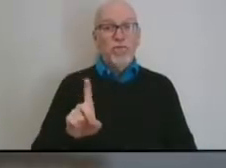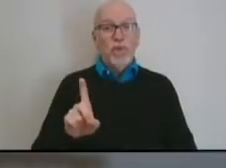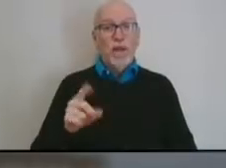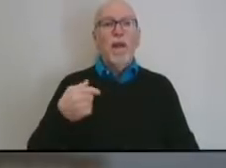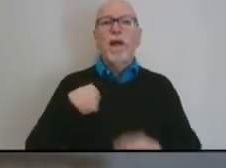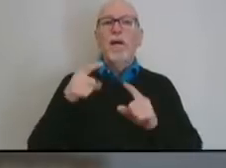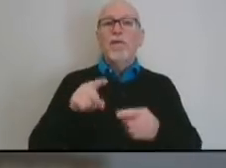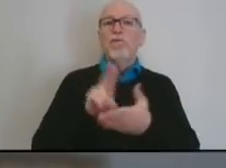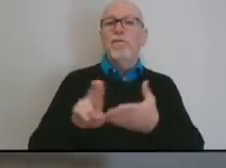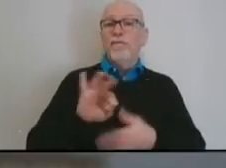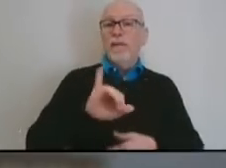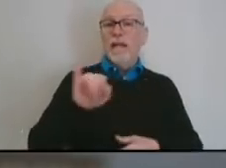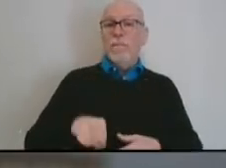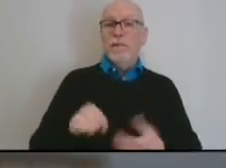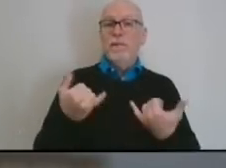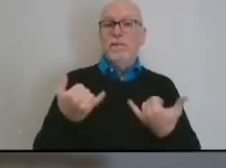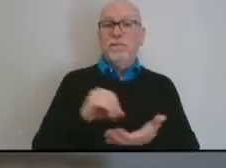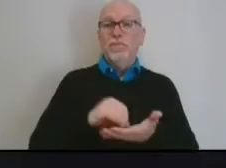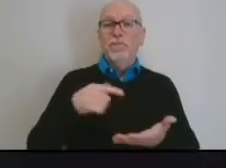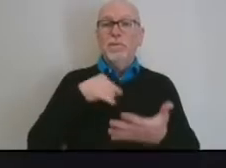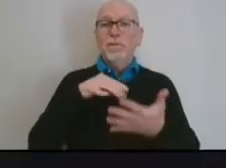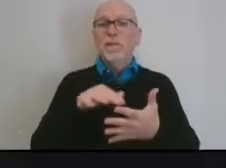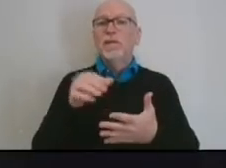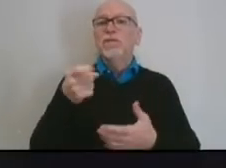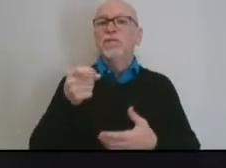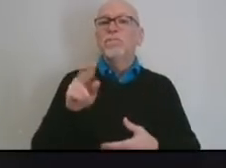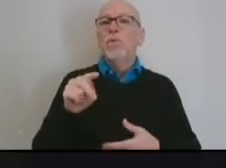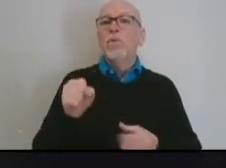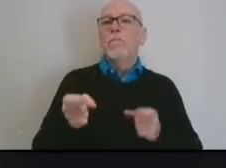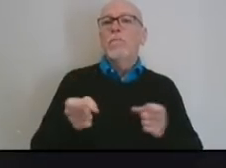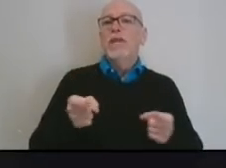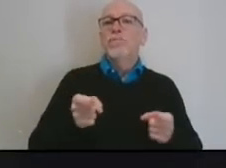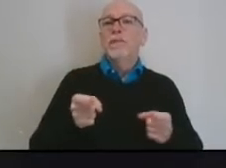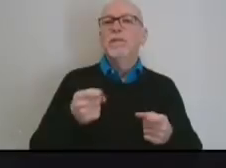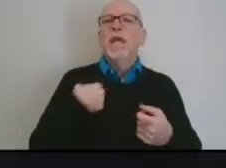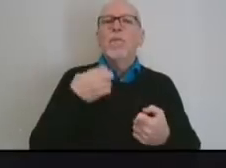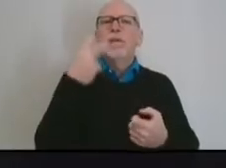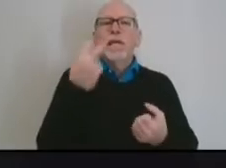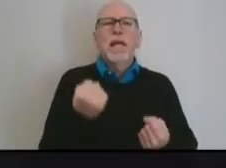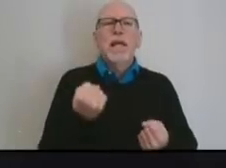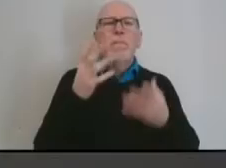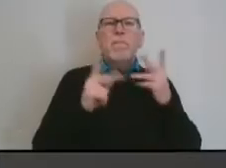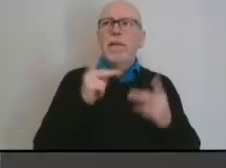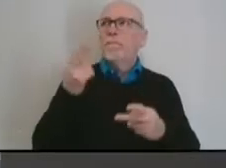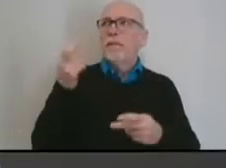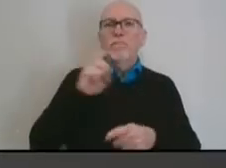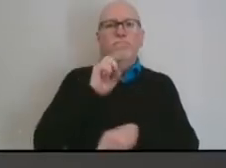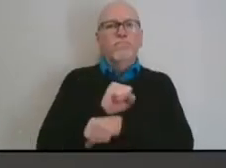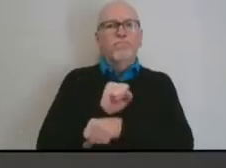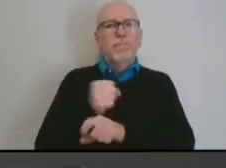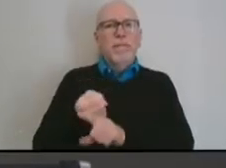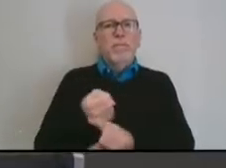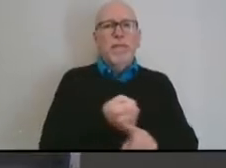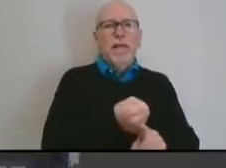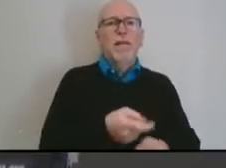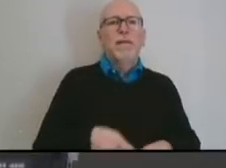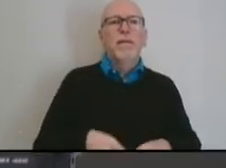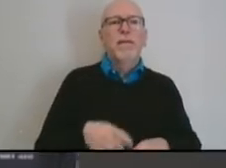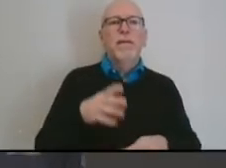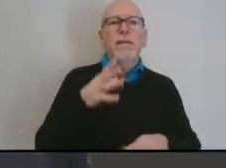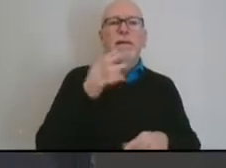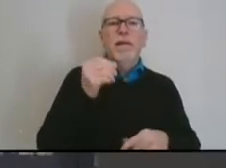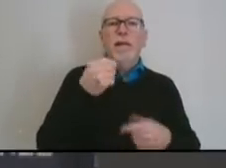of Indianapolis to study sports management. Just to see how many people he impacted, it made me want to do that in my